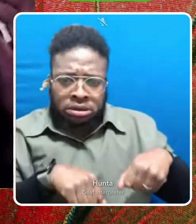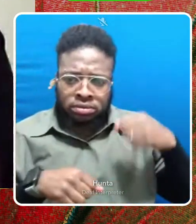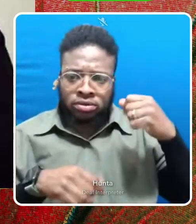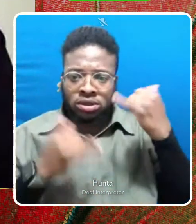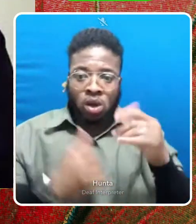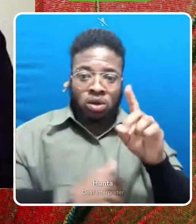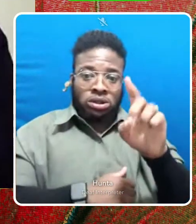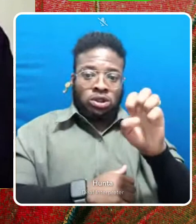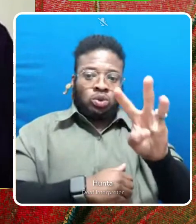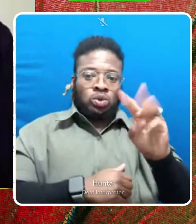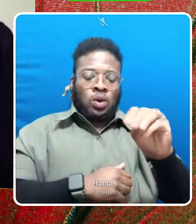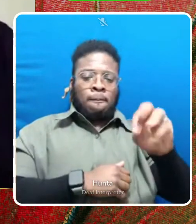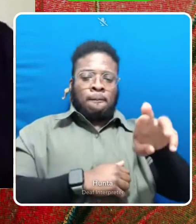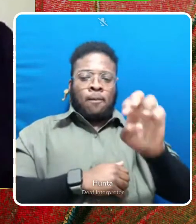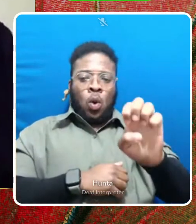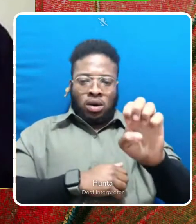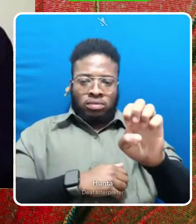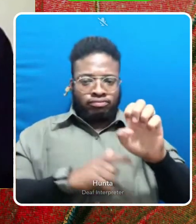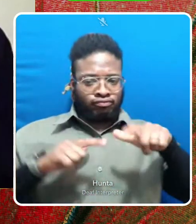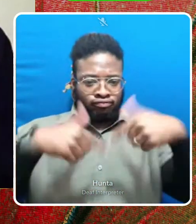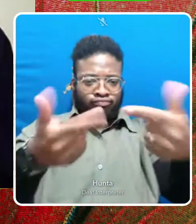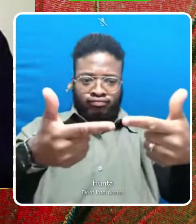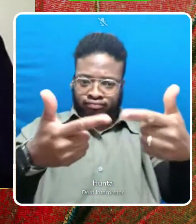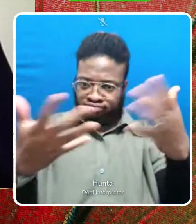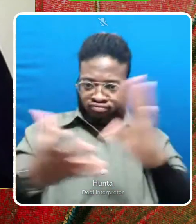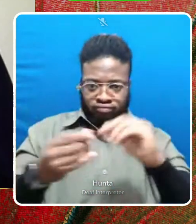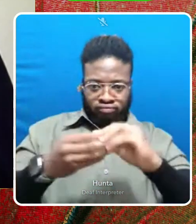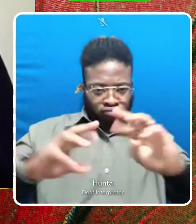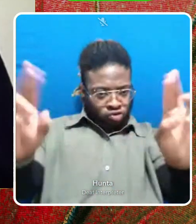support is up to you. It's on you. Let's go.